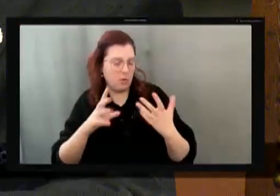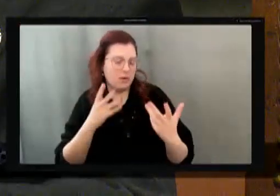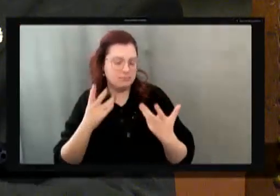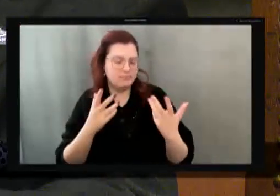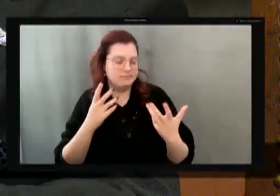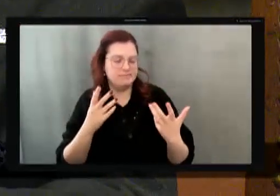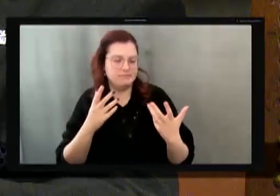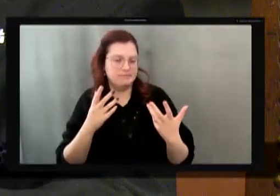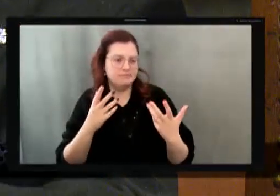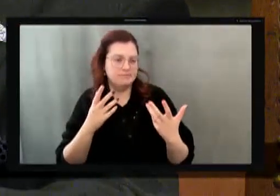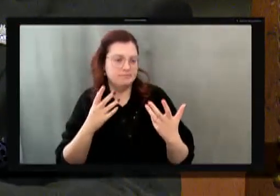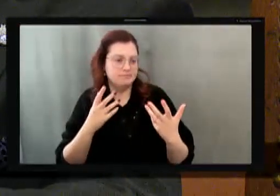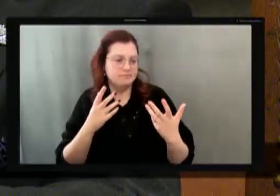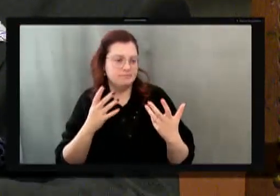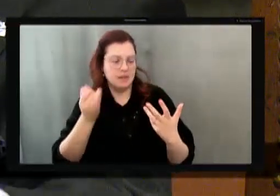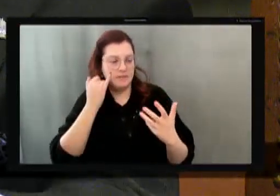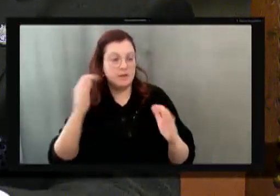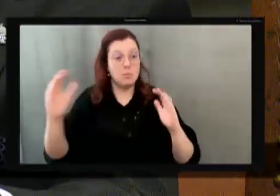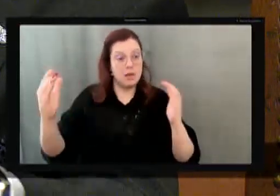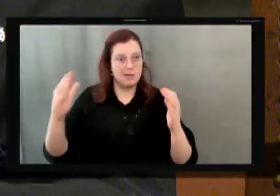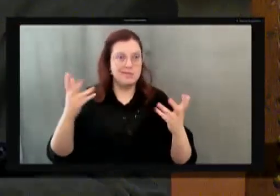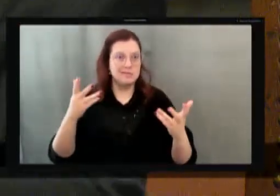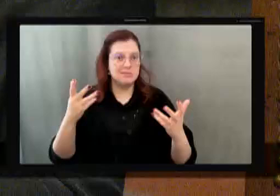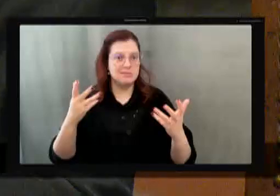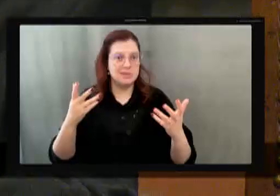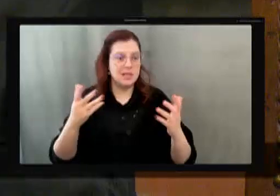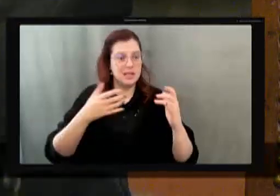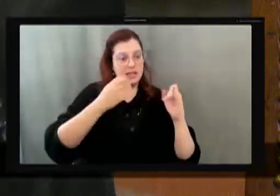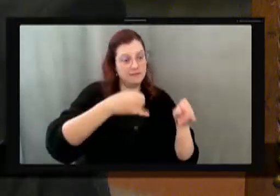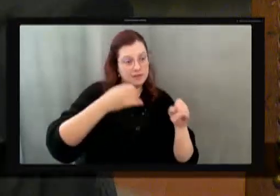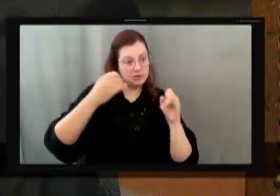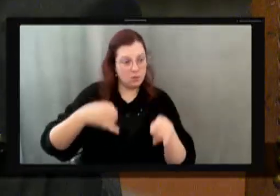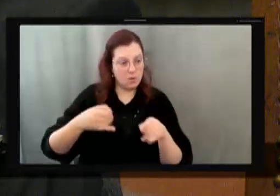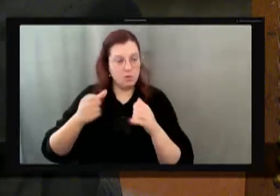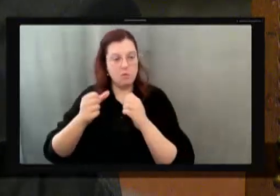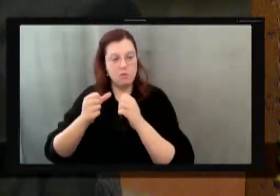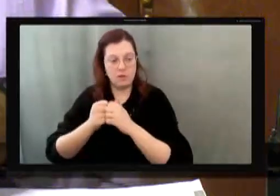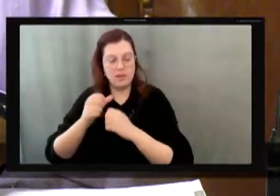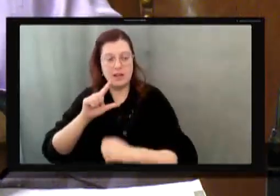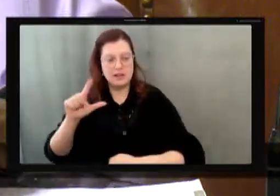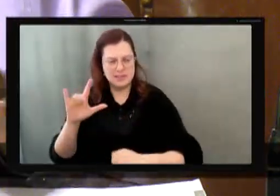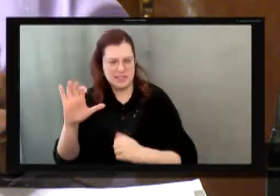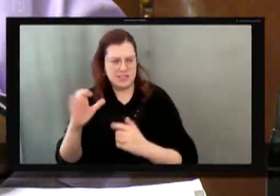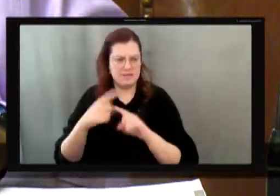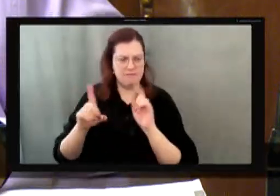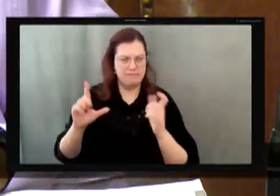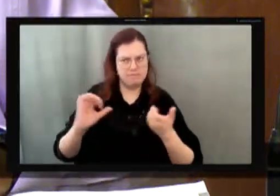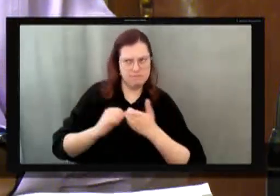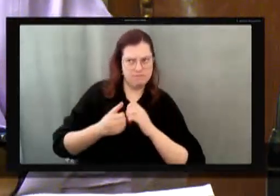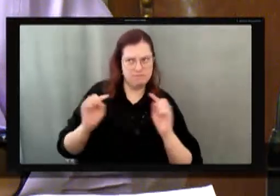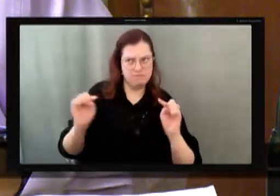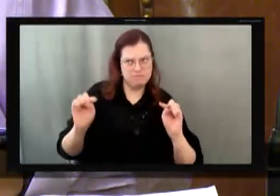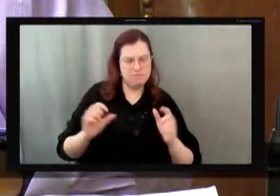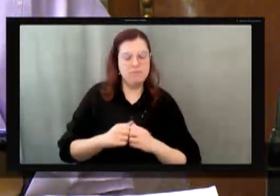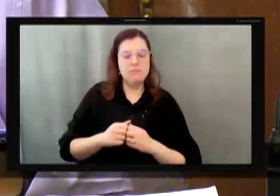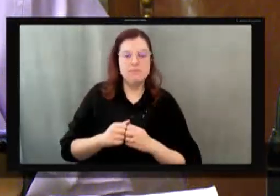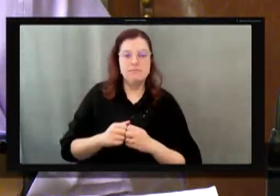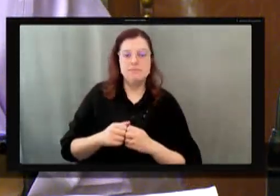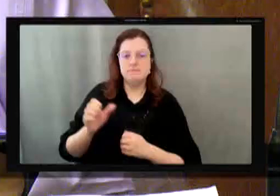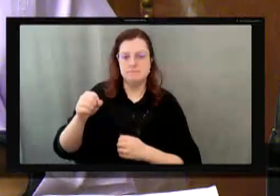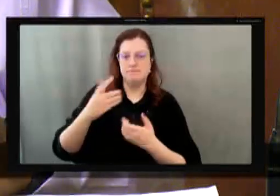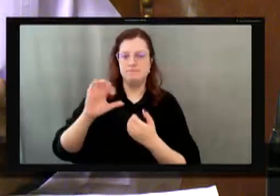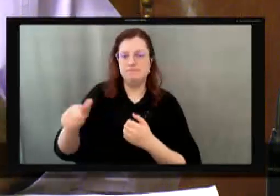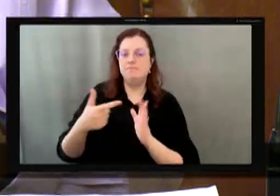doing a side-by-side comparison of individual's application versus LLC application? Right. So, for instance, another example of